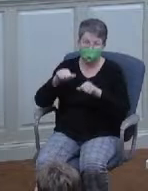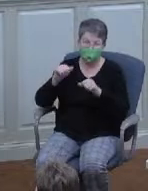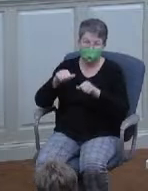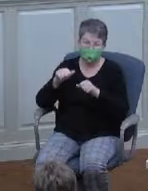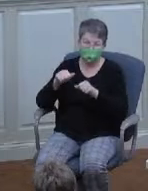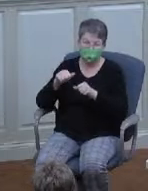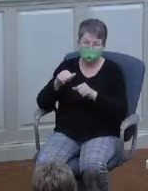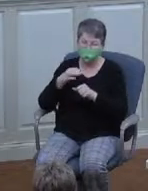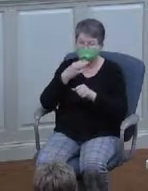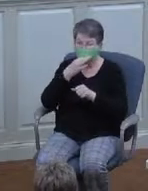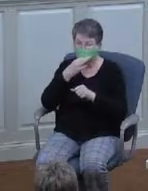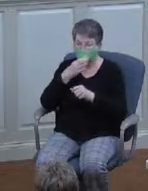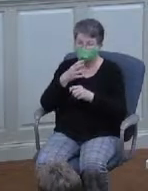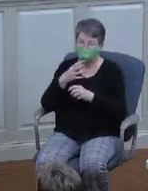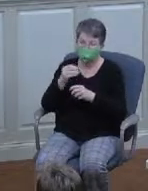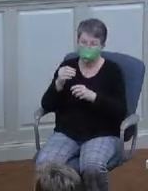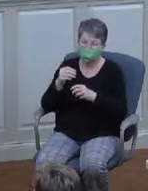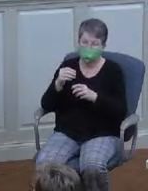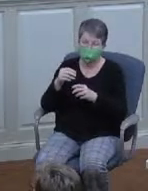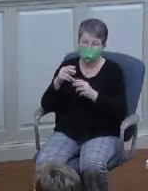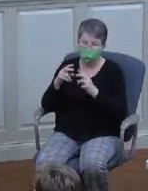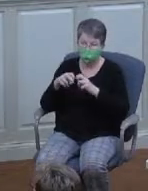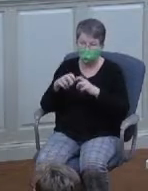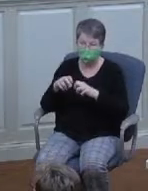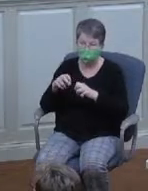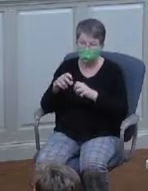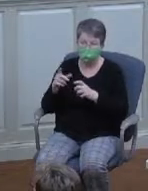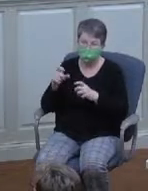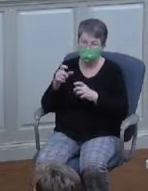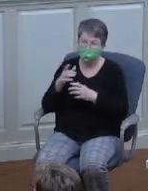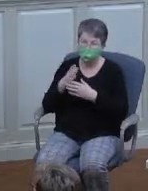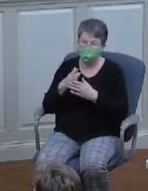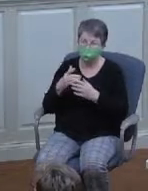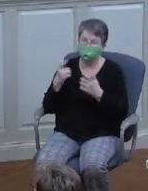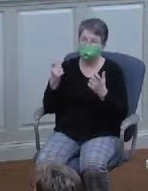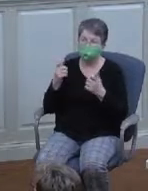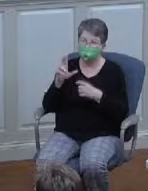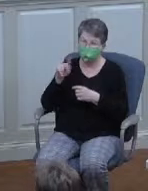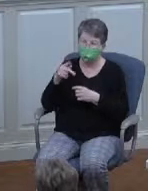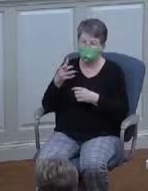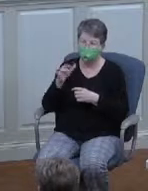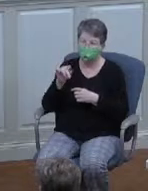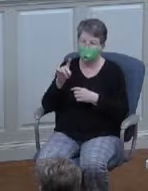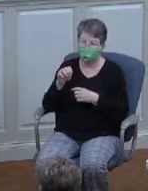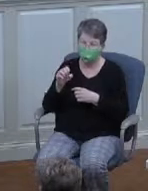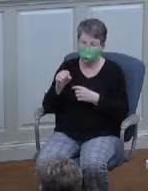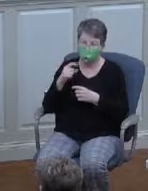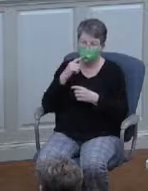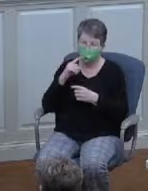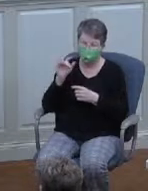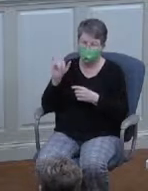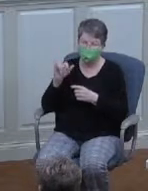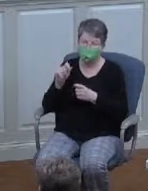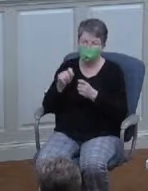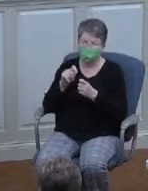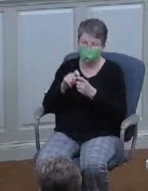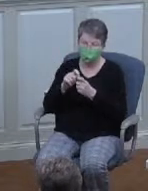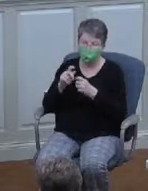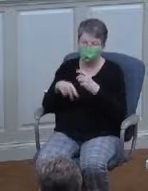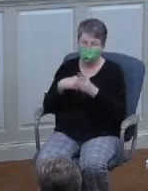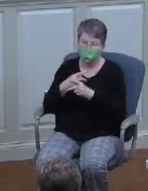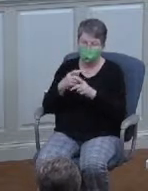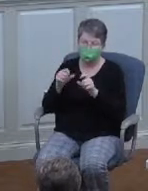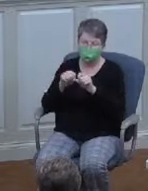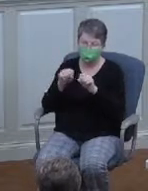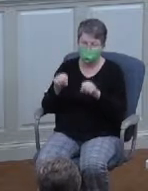needed analysis-wise, it needs some major upgrades to this particular pump station too for future functionality.